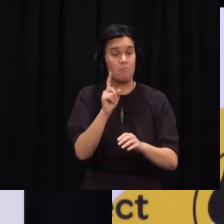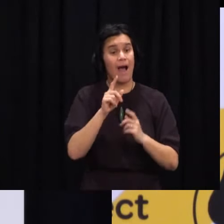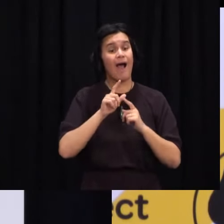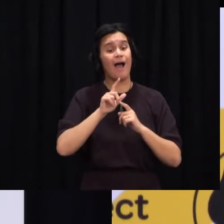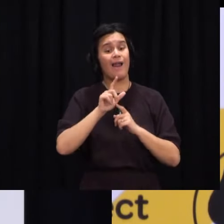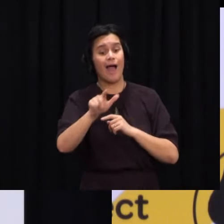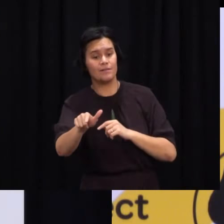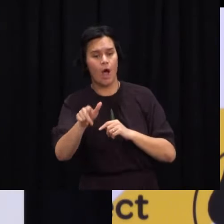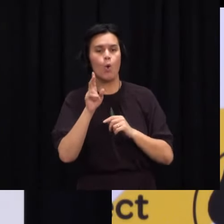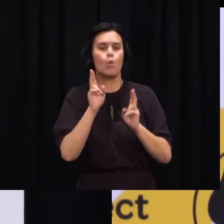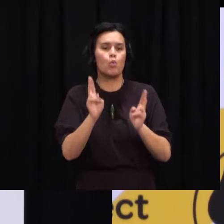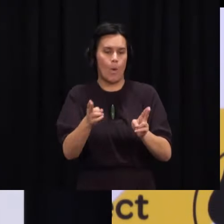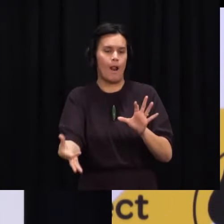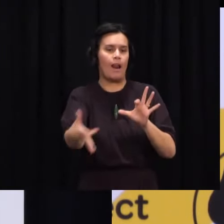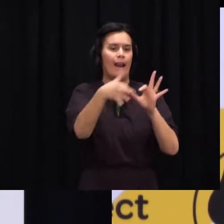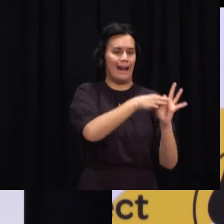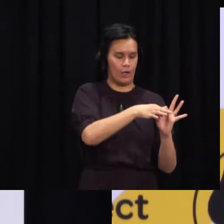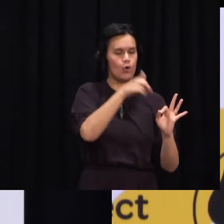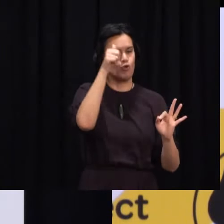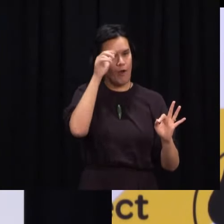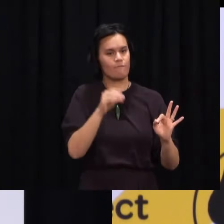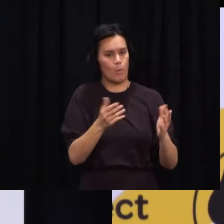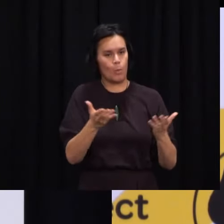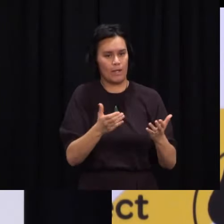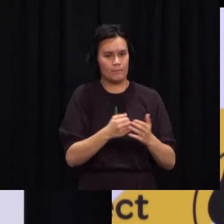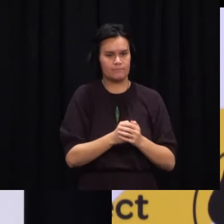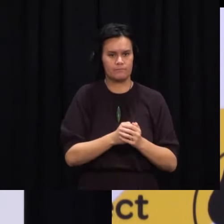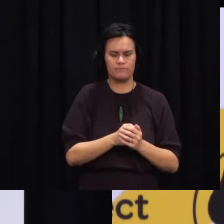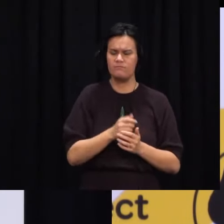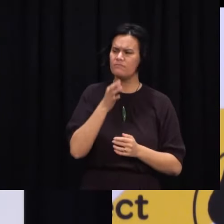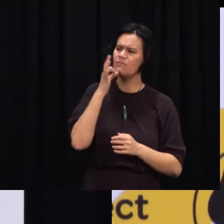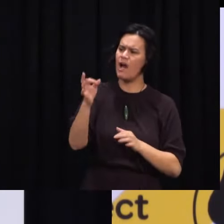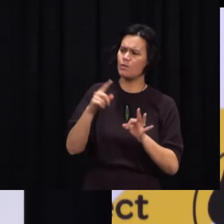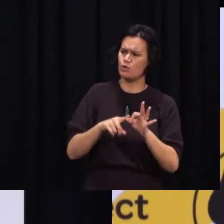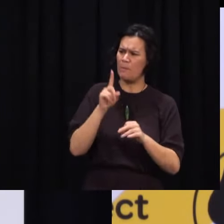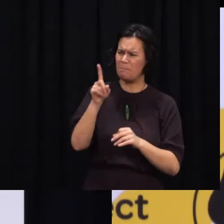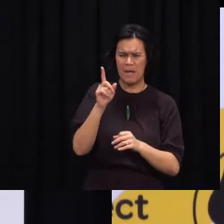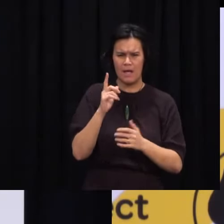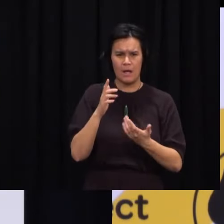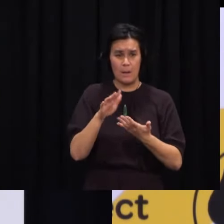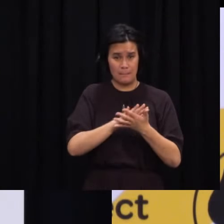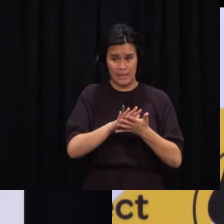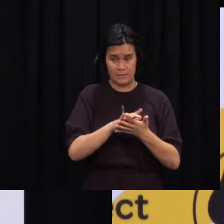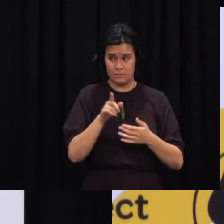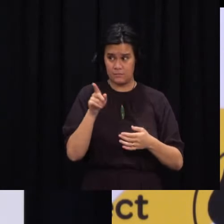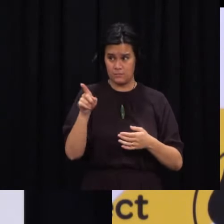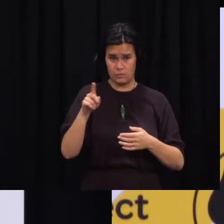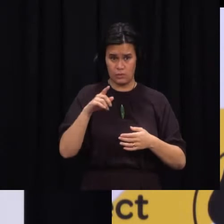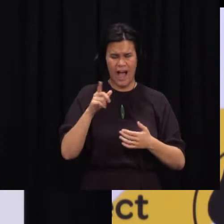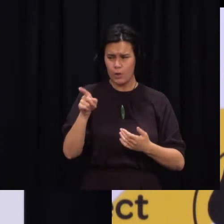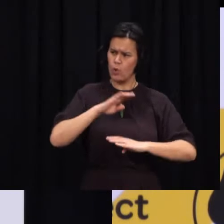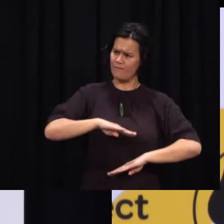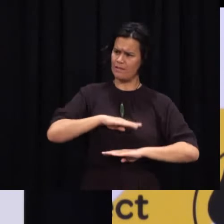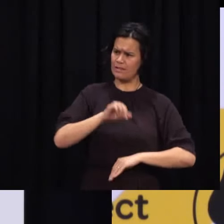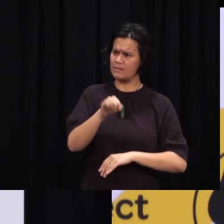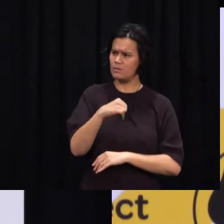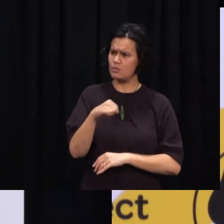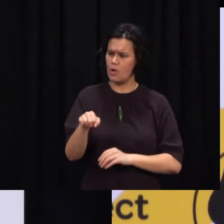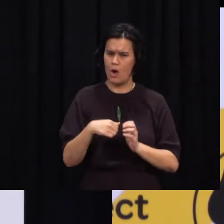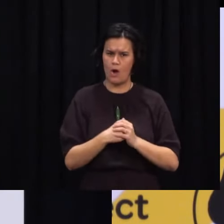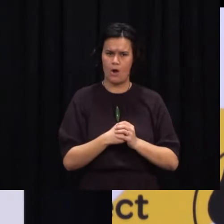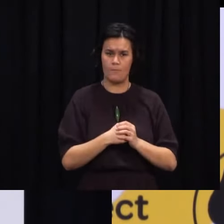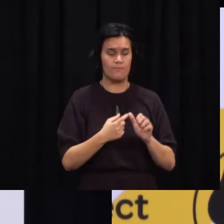How can you be confident that it's contained when there are contacts which you don't know about? We're confident there is not widespread undetected transmission. There